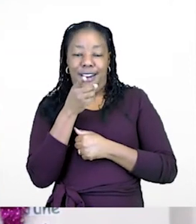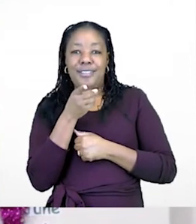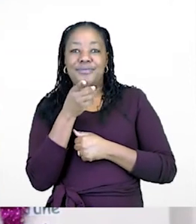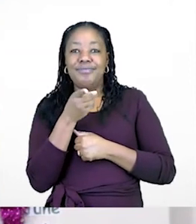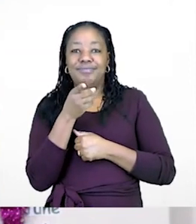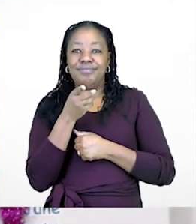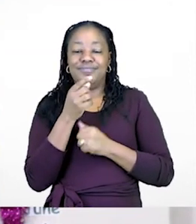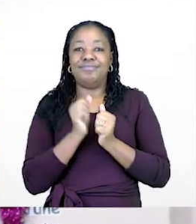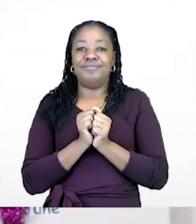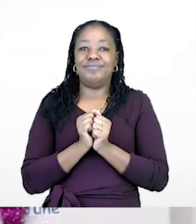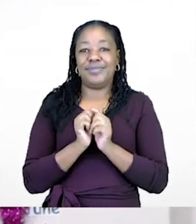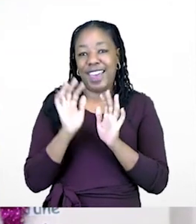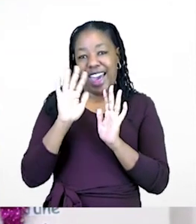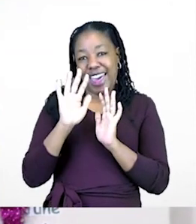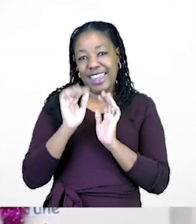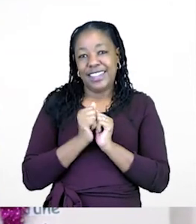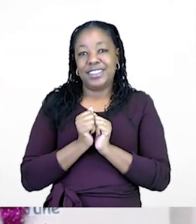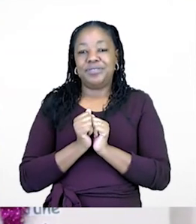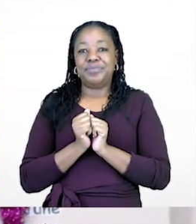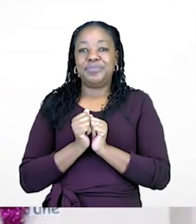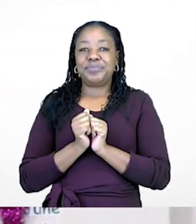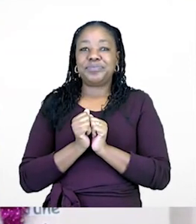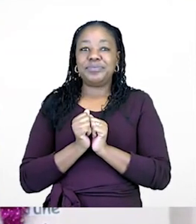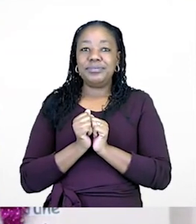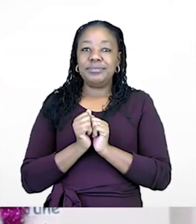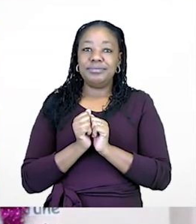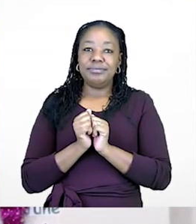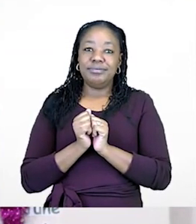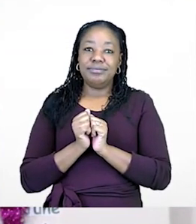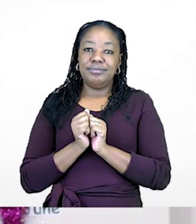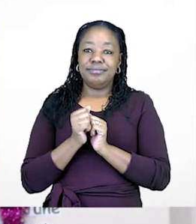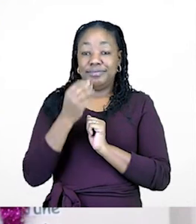Oh, there she is. Hi, Zoe. So,